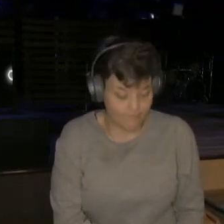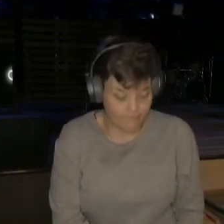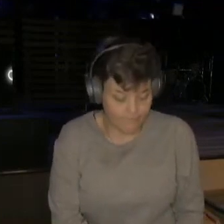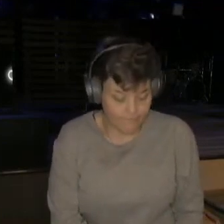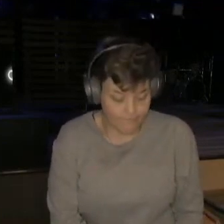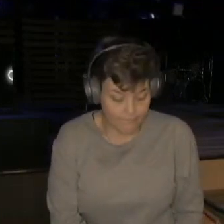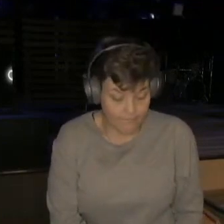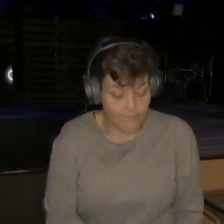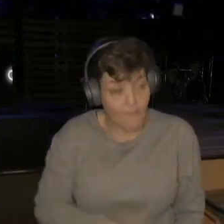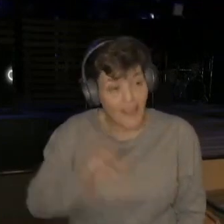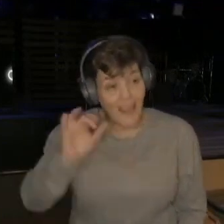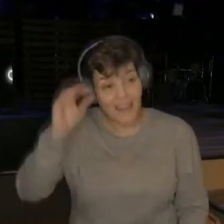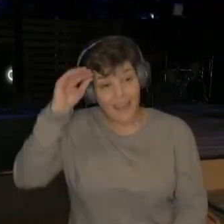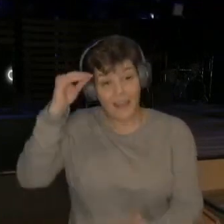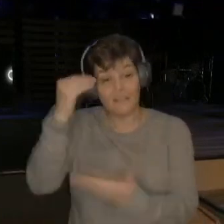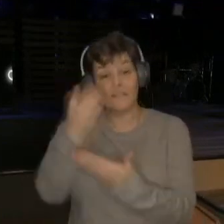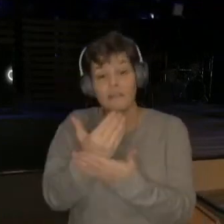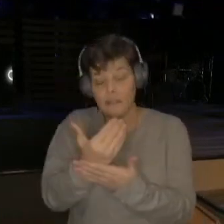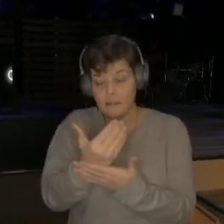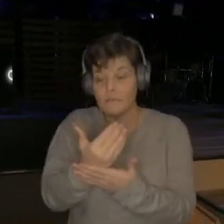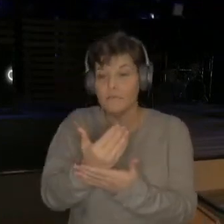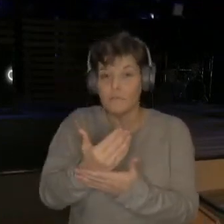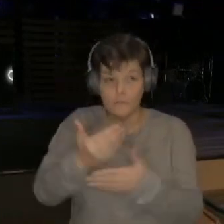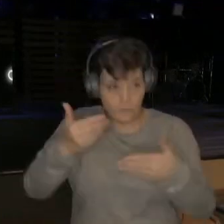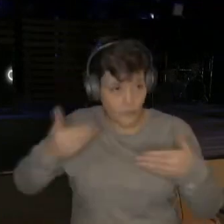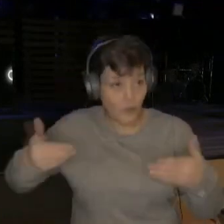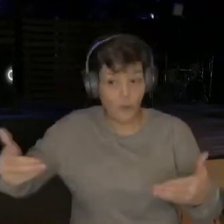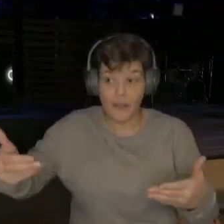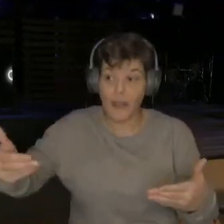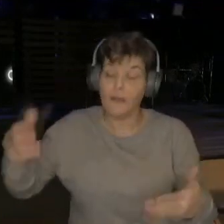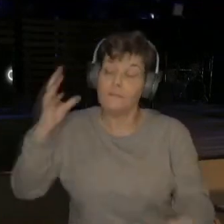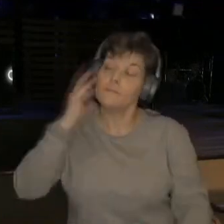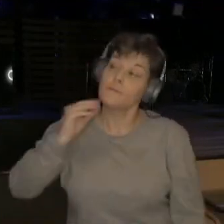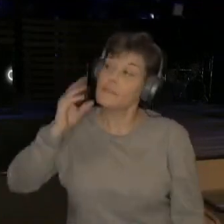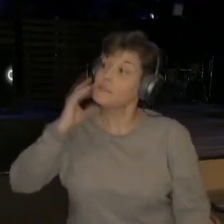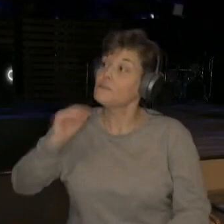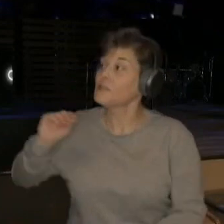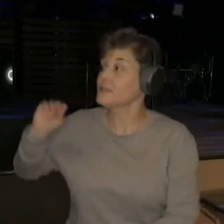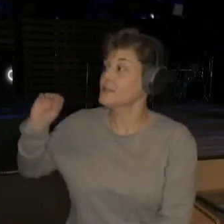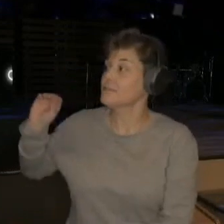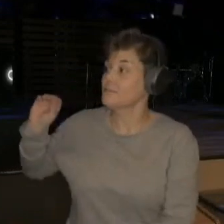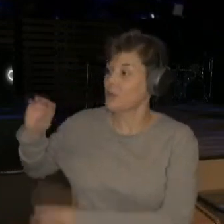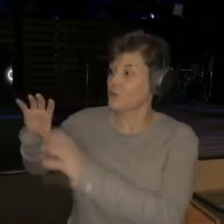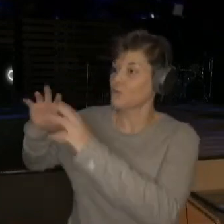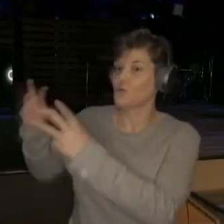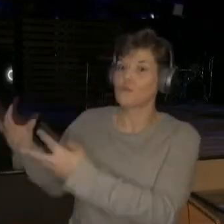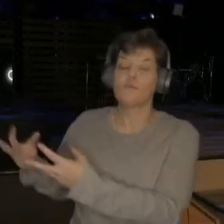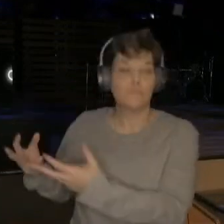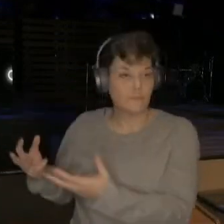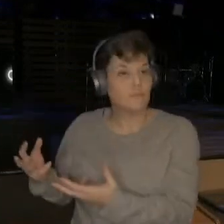And the son went out to experience the world in which he so desired,